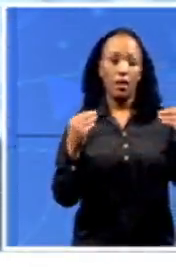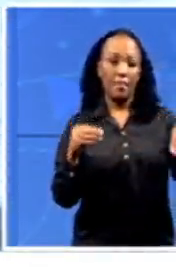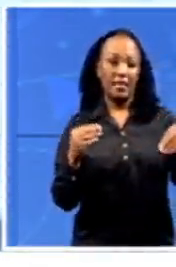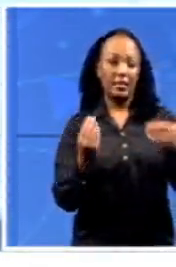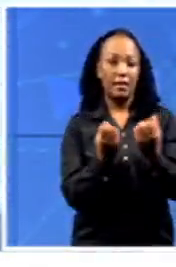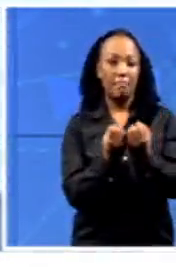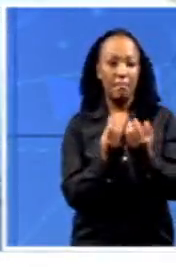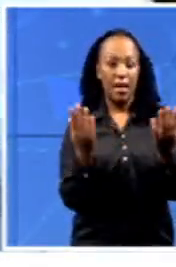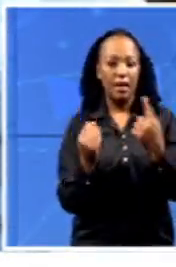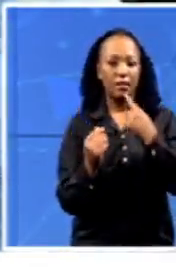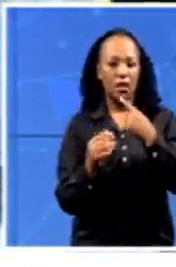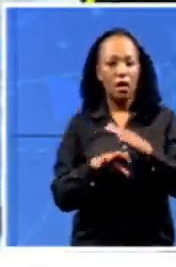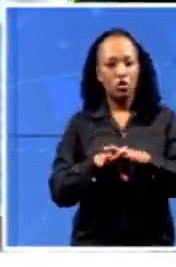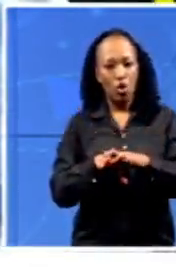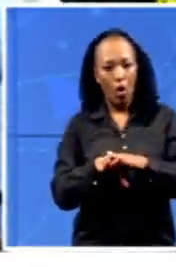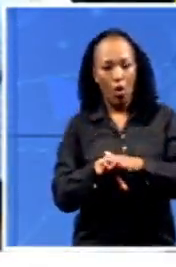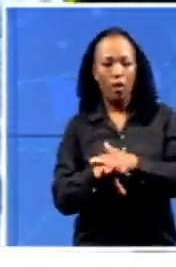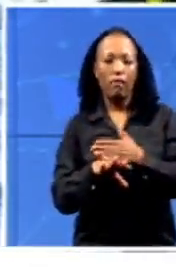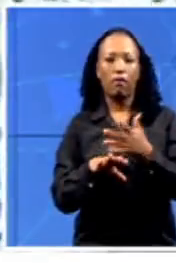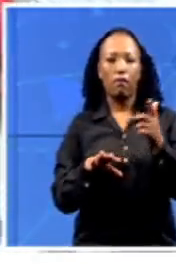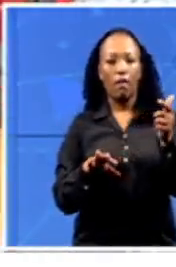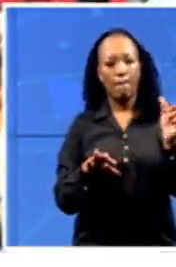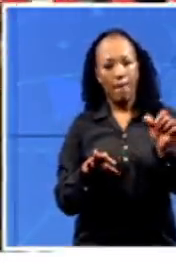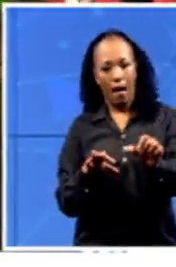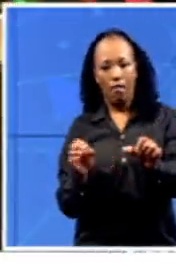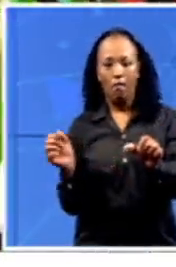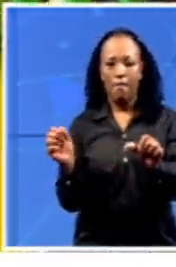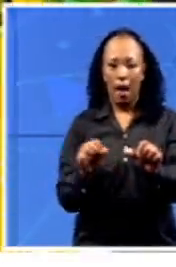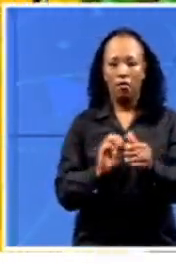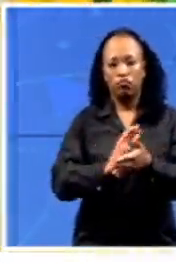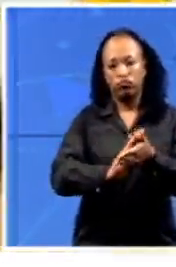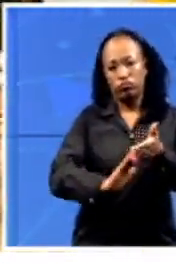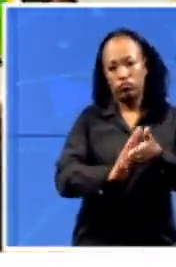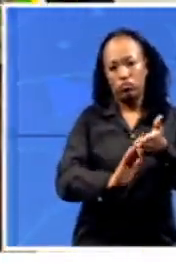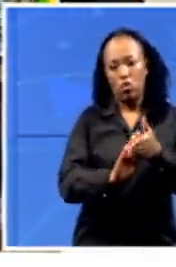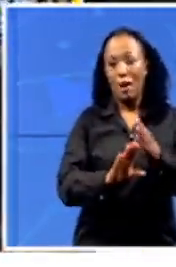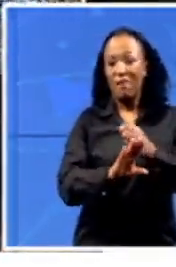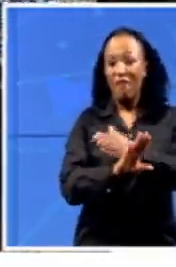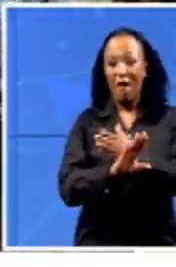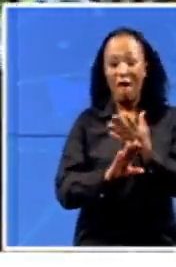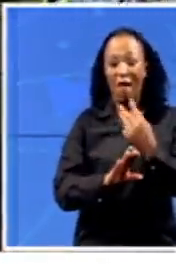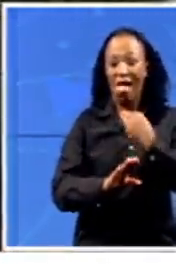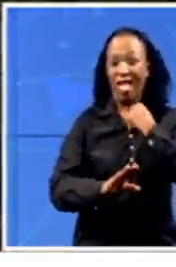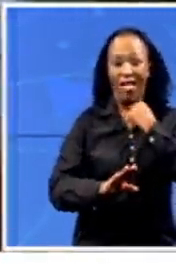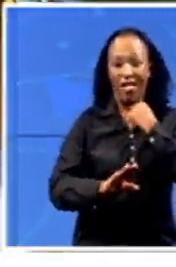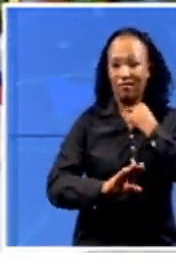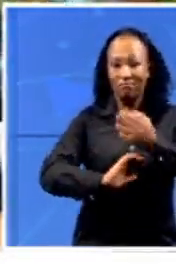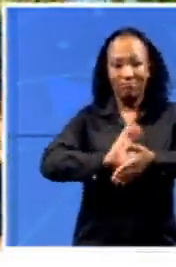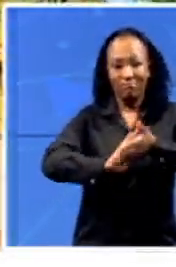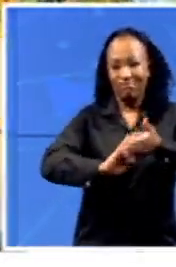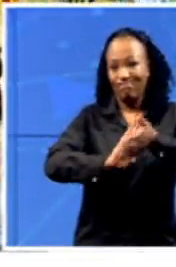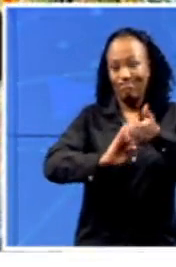that they are slowly getting back on their feet after being on their knees as a result